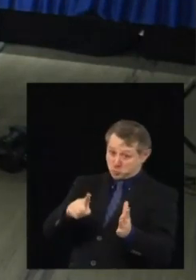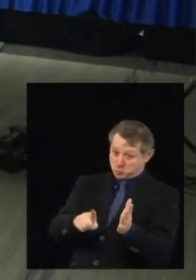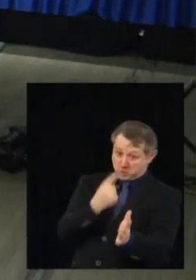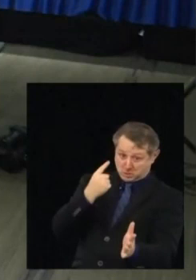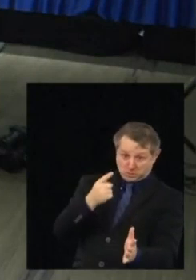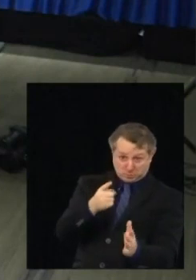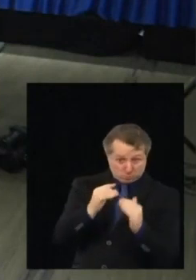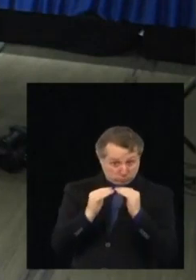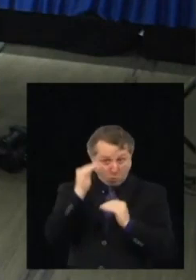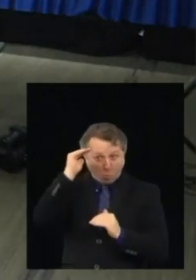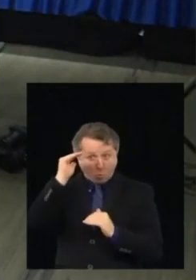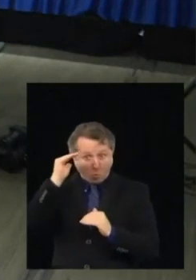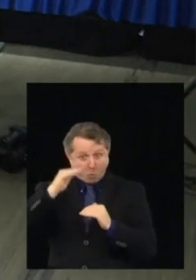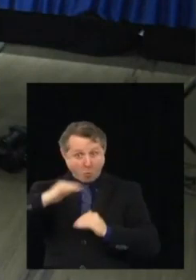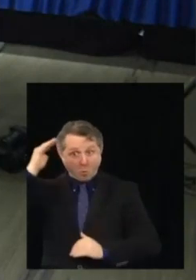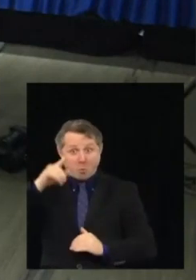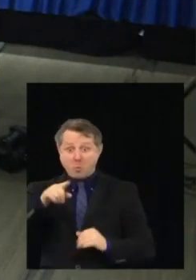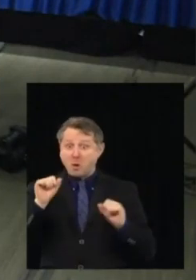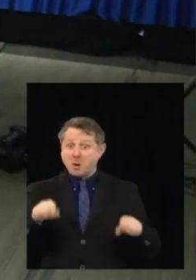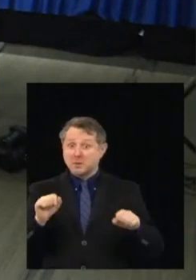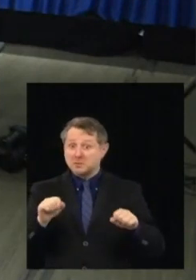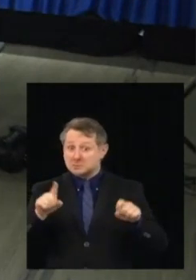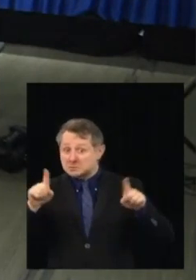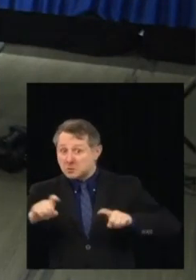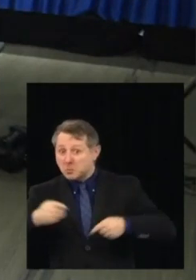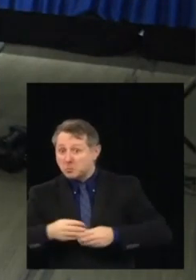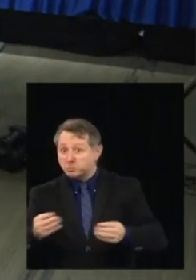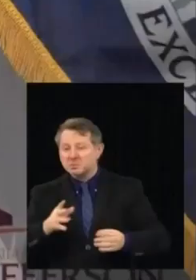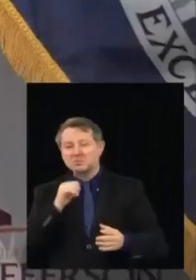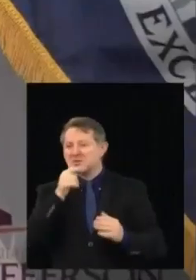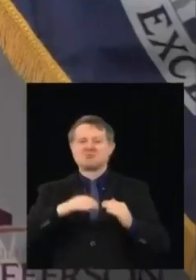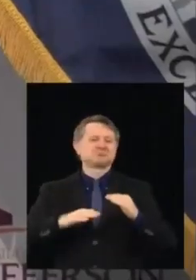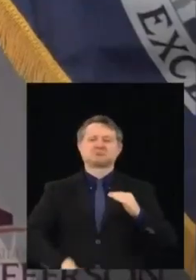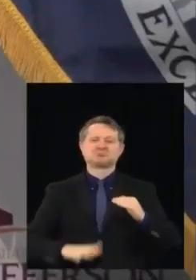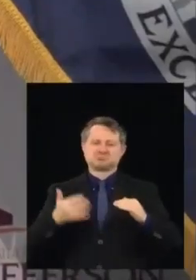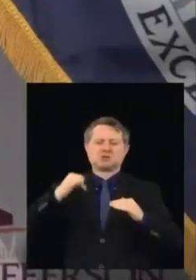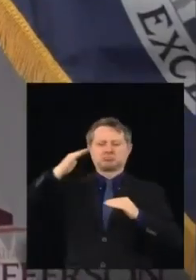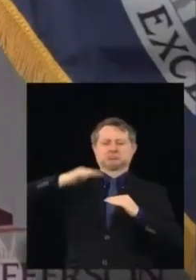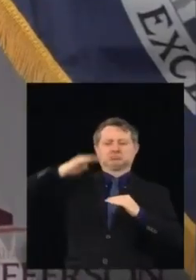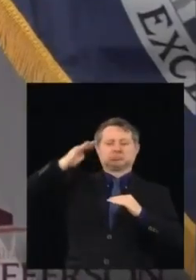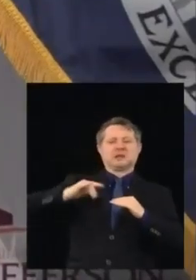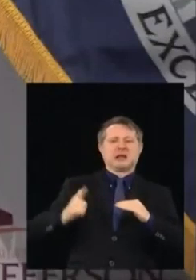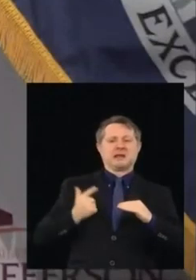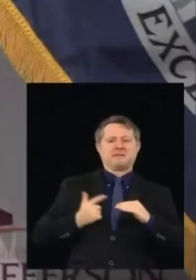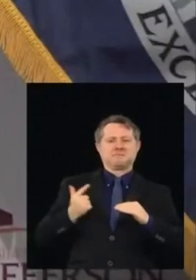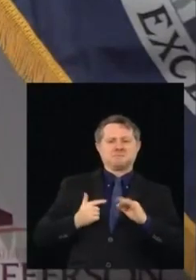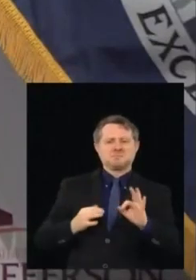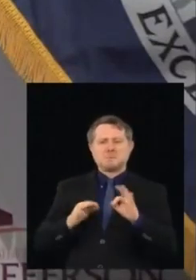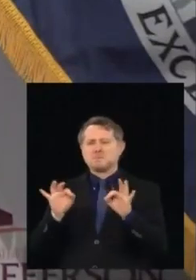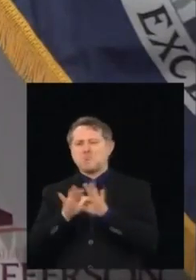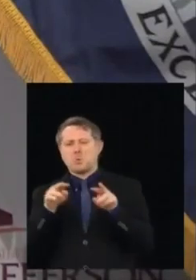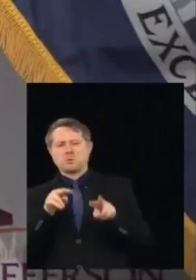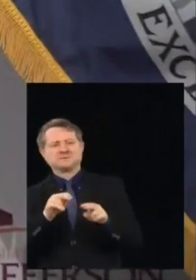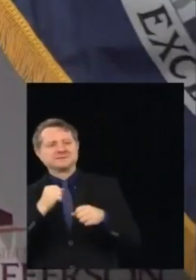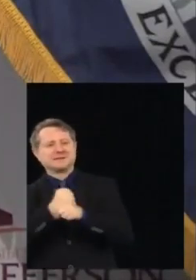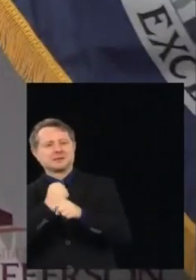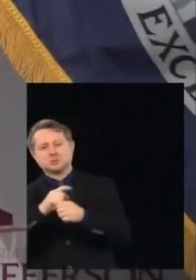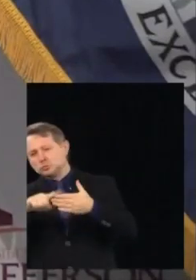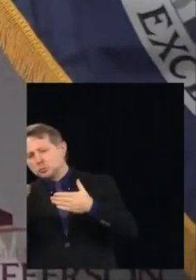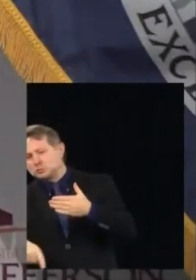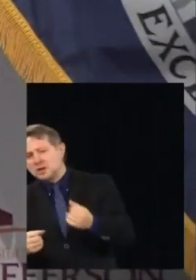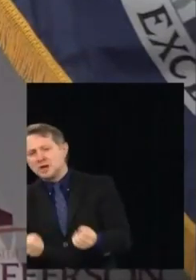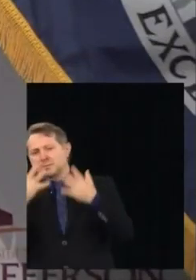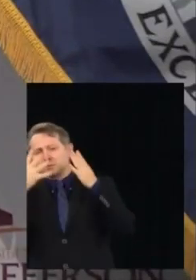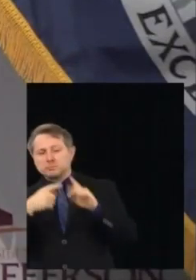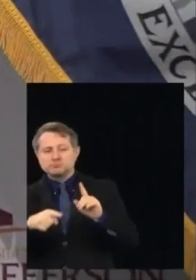capacity. It's now what those tests say every day, right? That's what you're looking at. You're looking at how many tests positive, what's happening